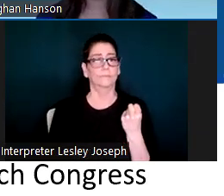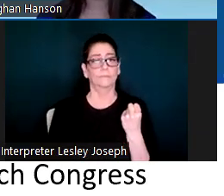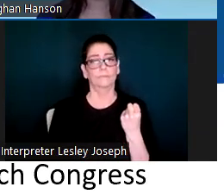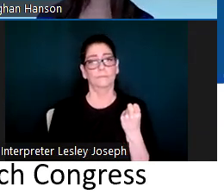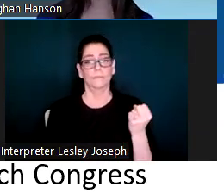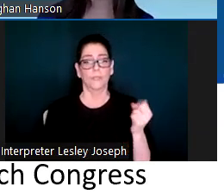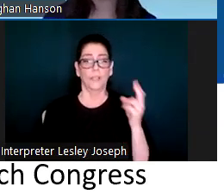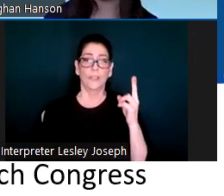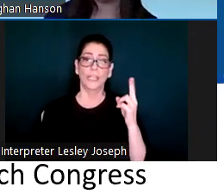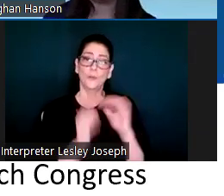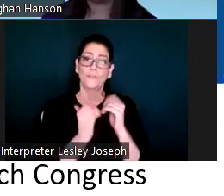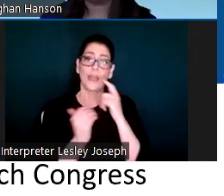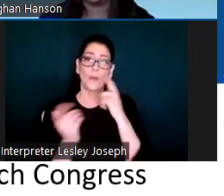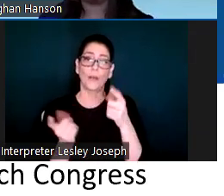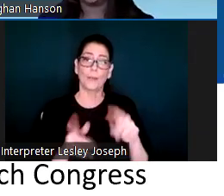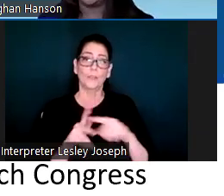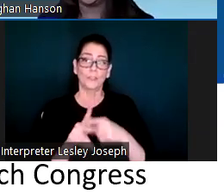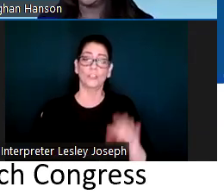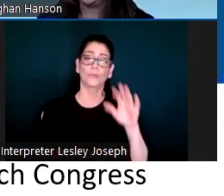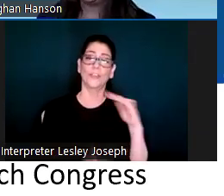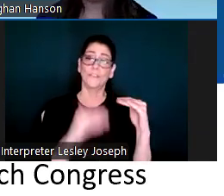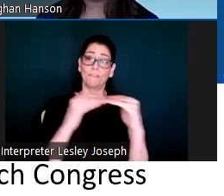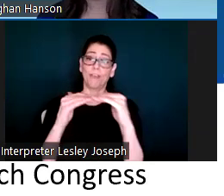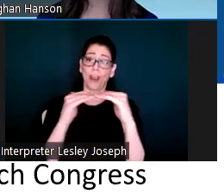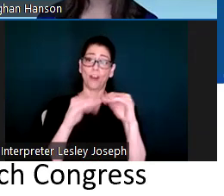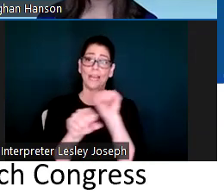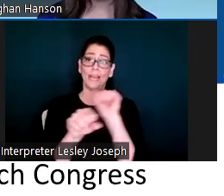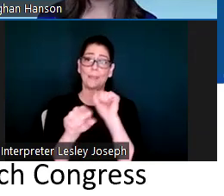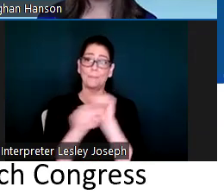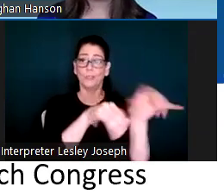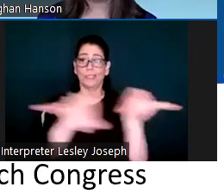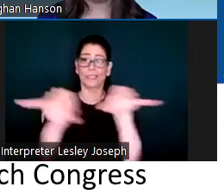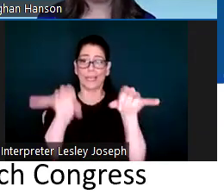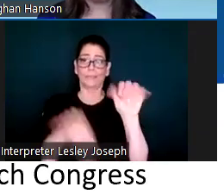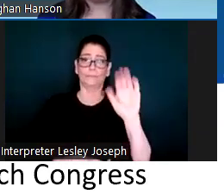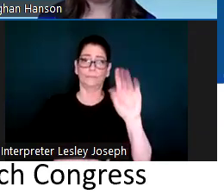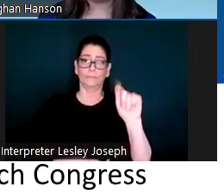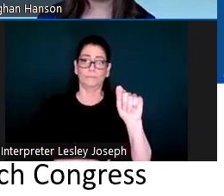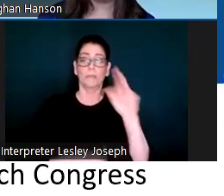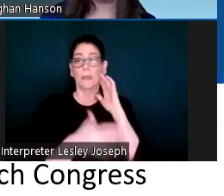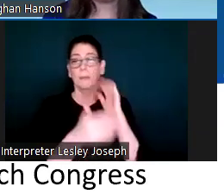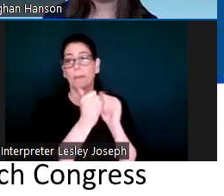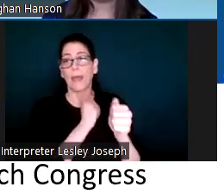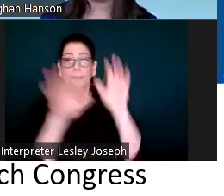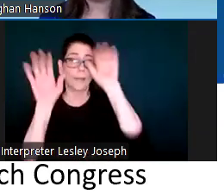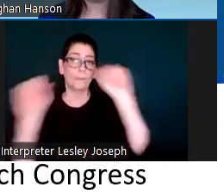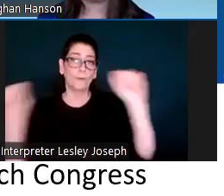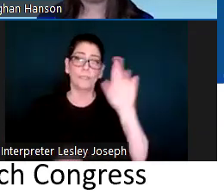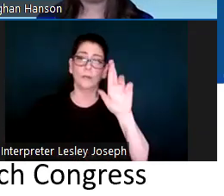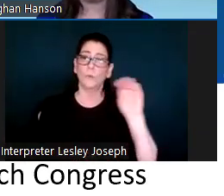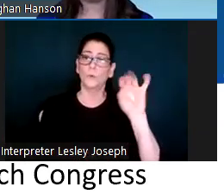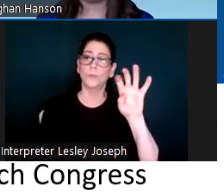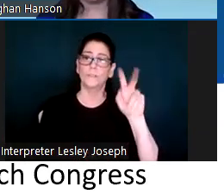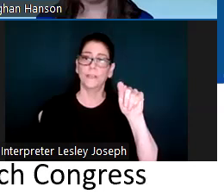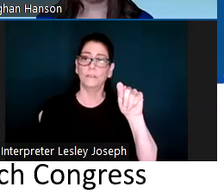history of how it came about really starts with the Fair Labor Standards Act, which was created by President Roosevelt and at the time the U.S. Secretary of